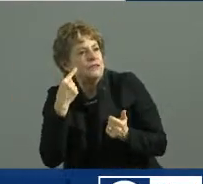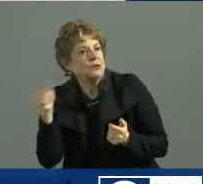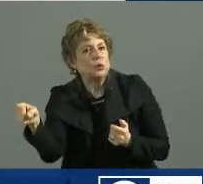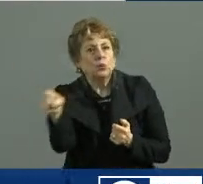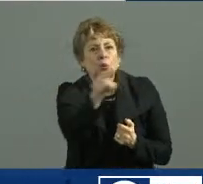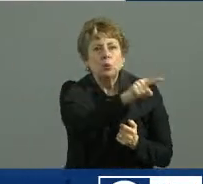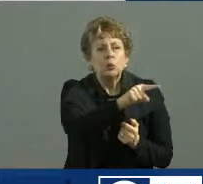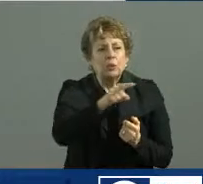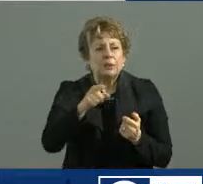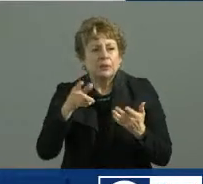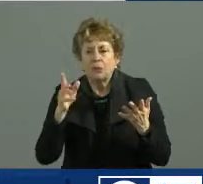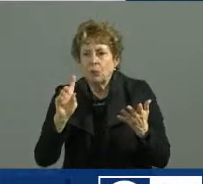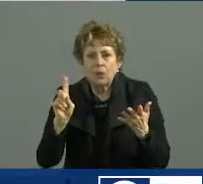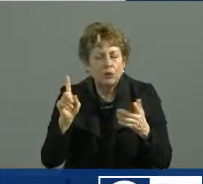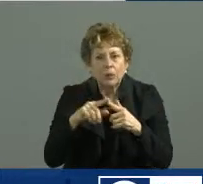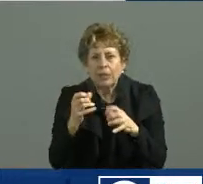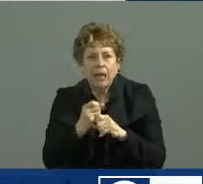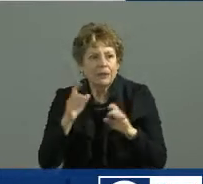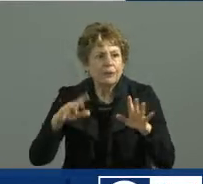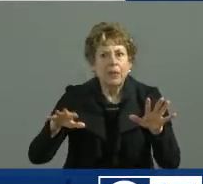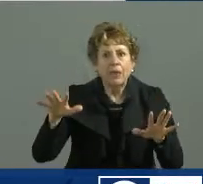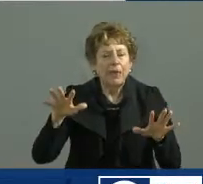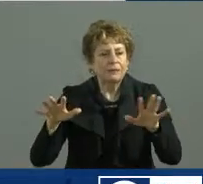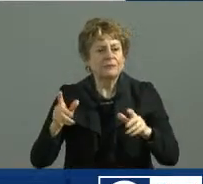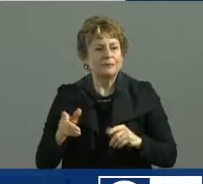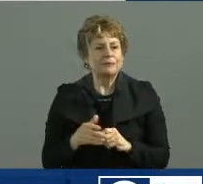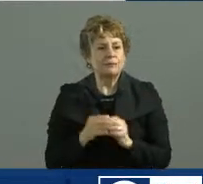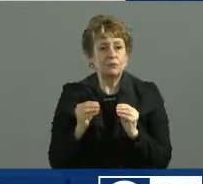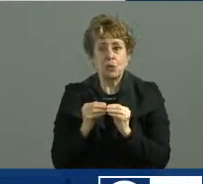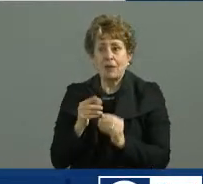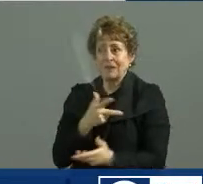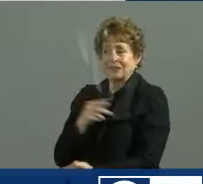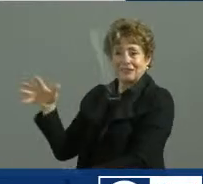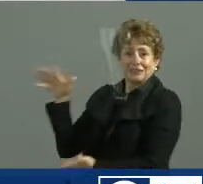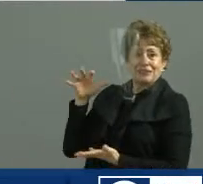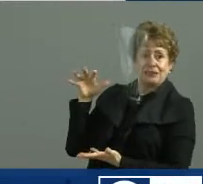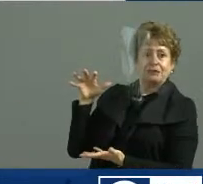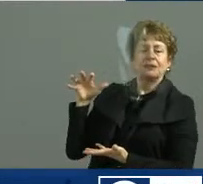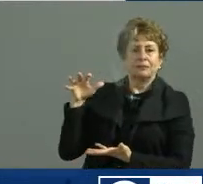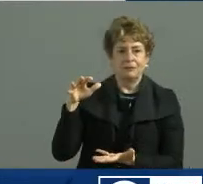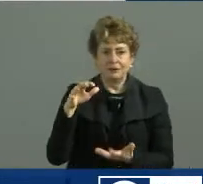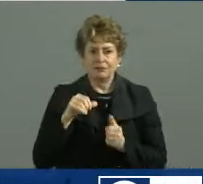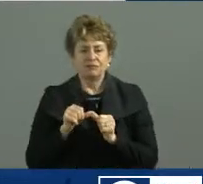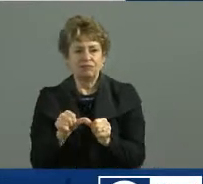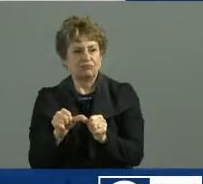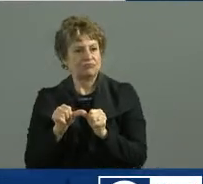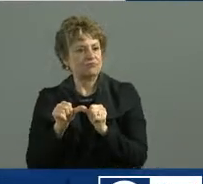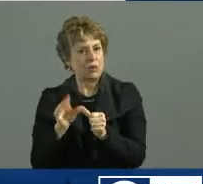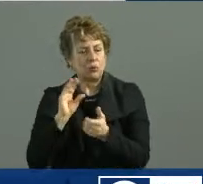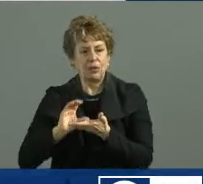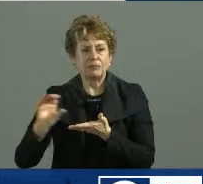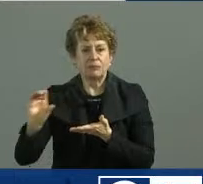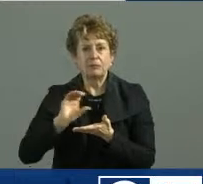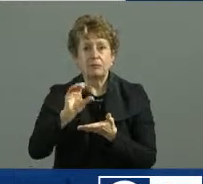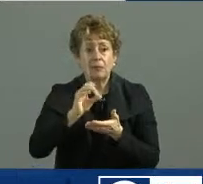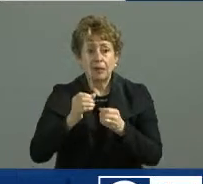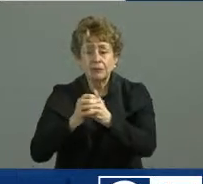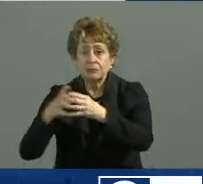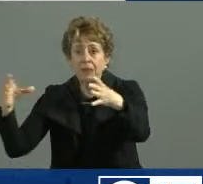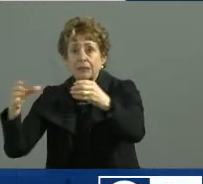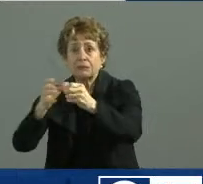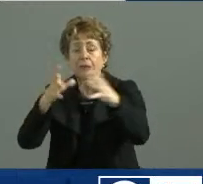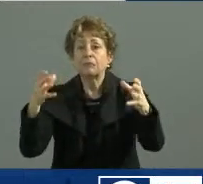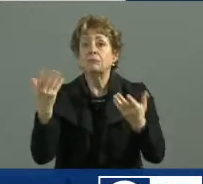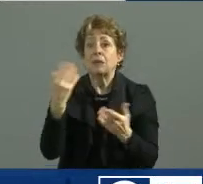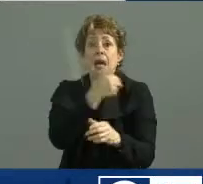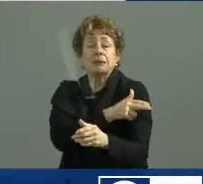continue to get additional vaccine into the state, we will continue to expand to various provider types. And this is going to include hospitals,